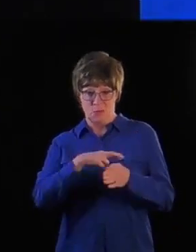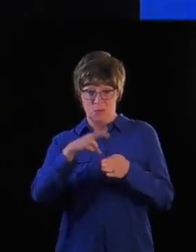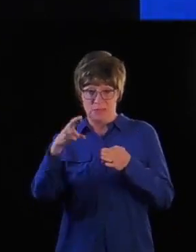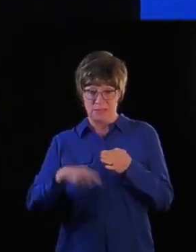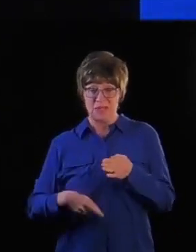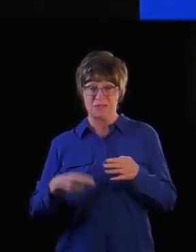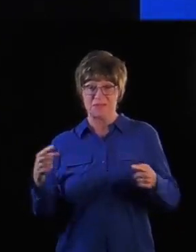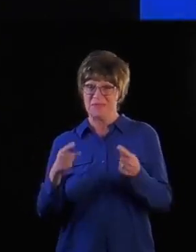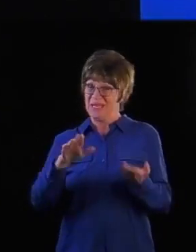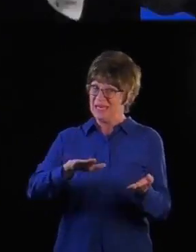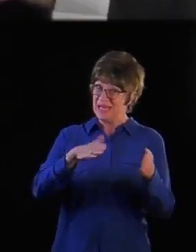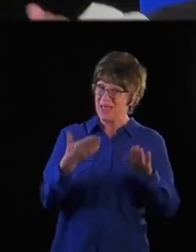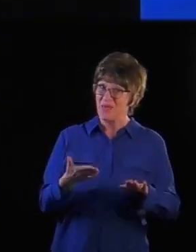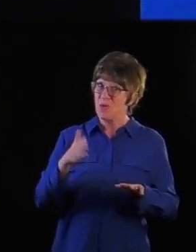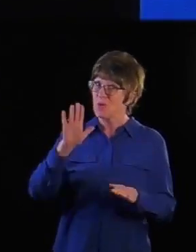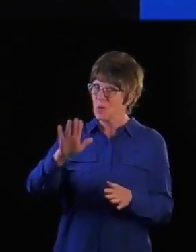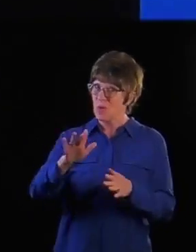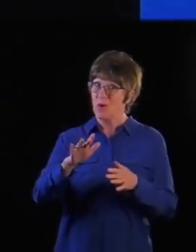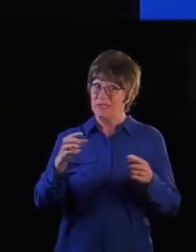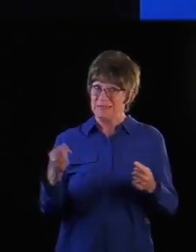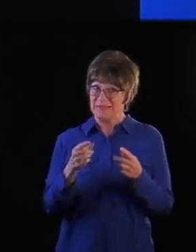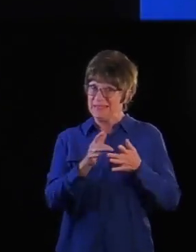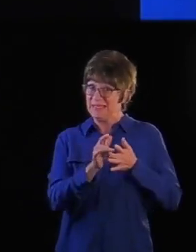So your sin leads to death.